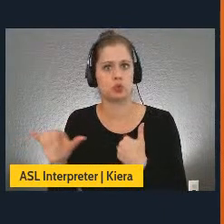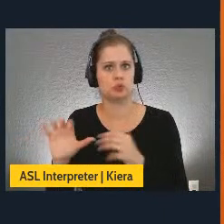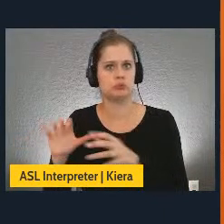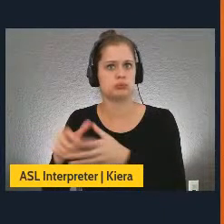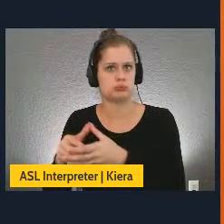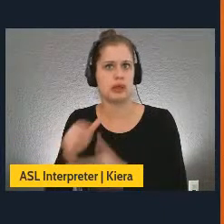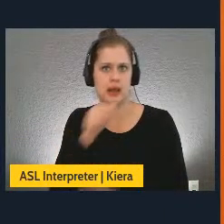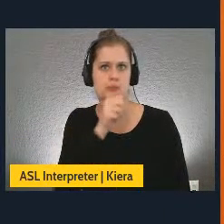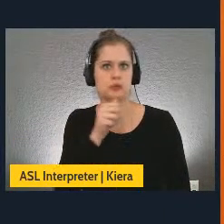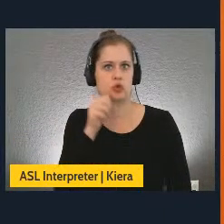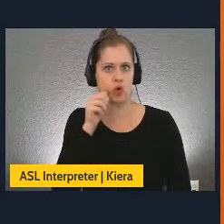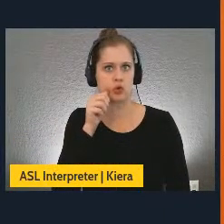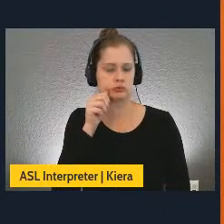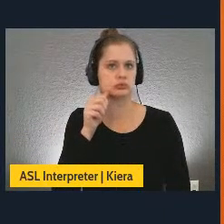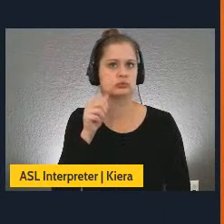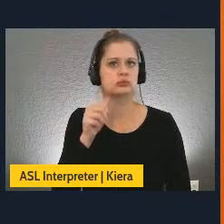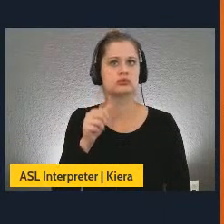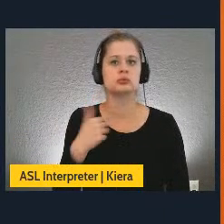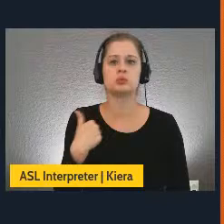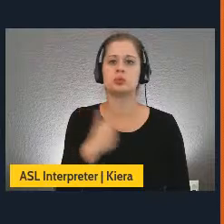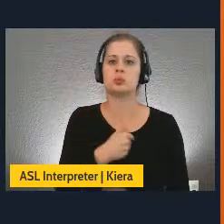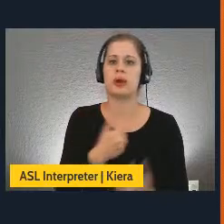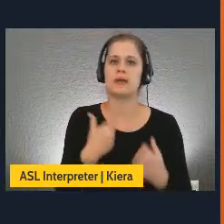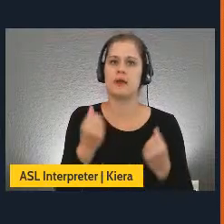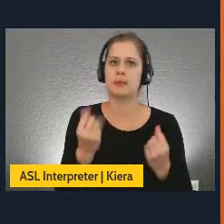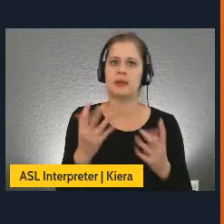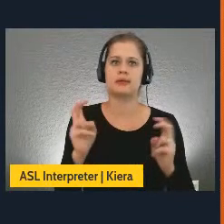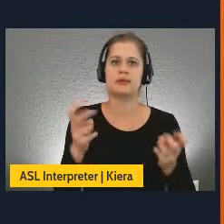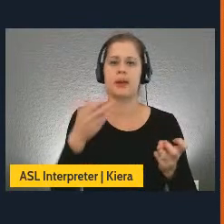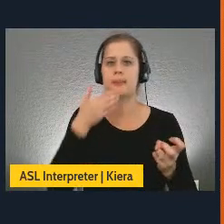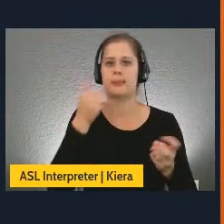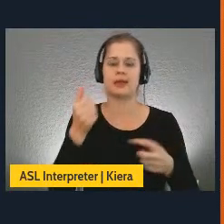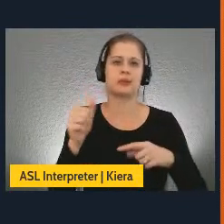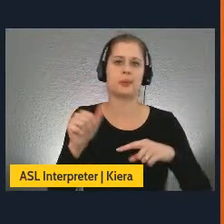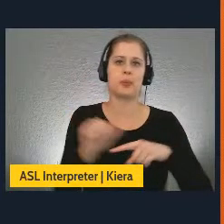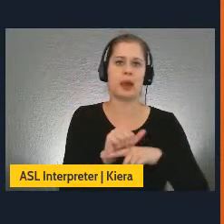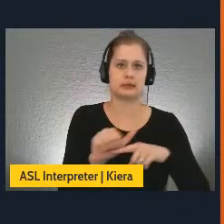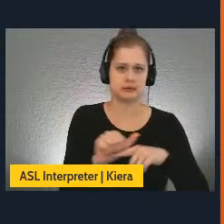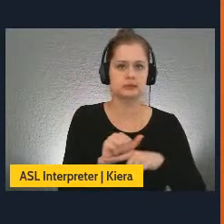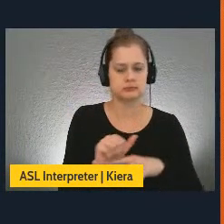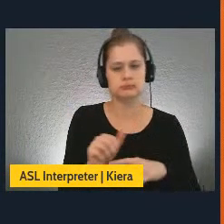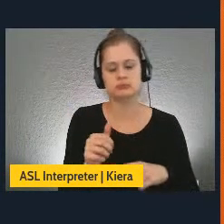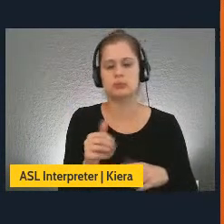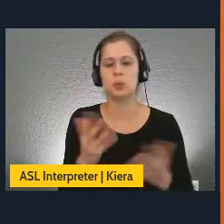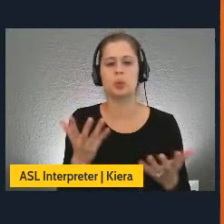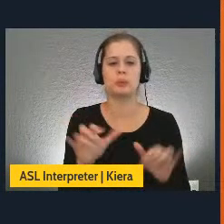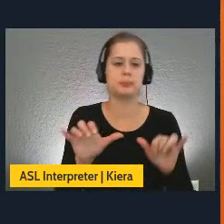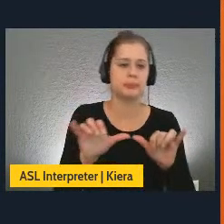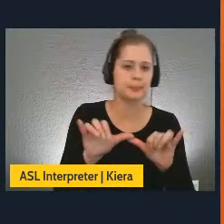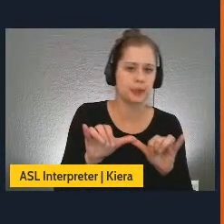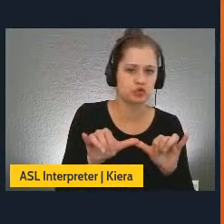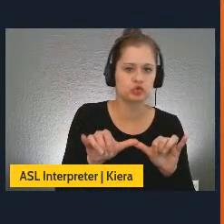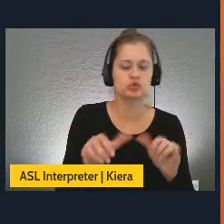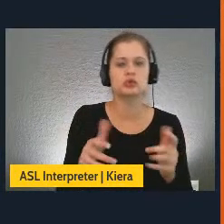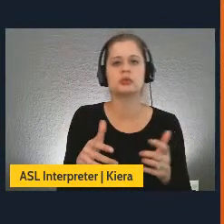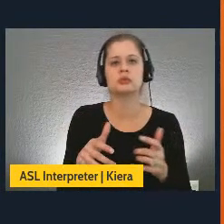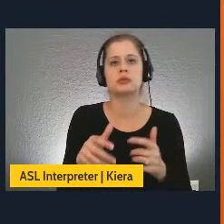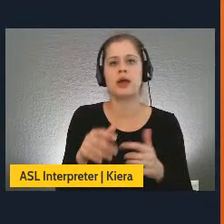of these like best practices, which metrics we should monitor, latency,